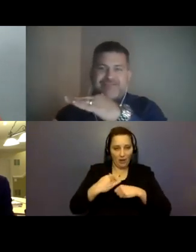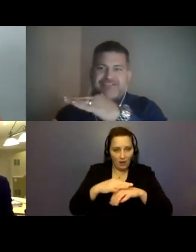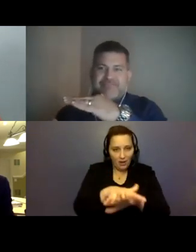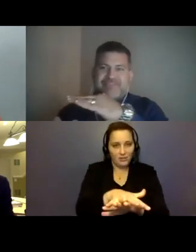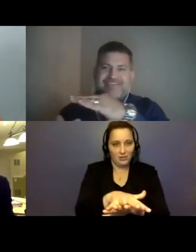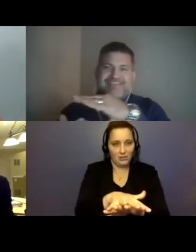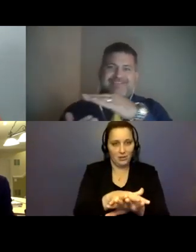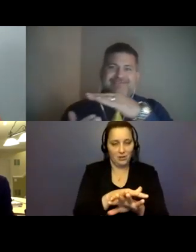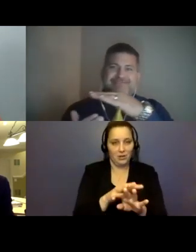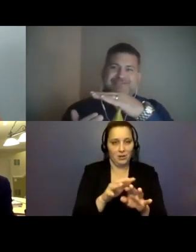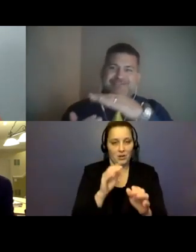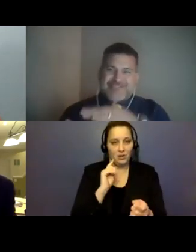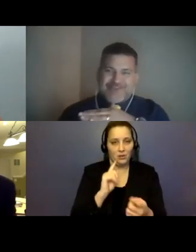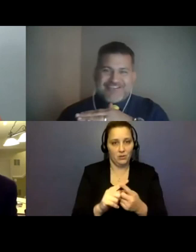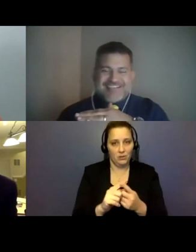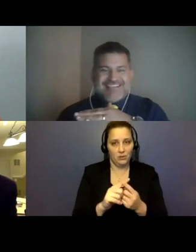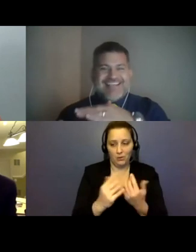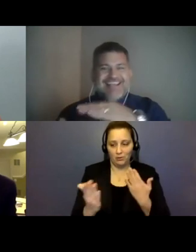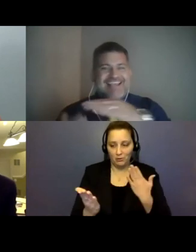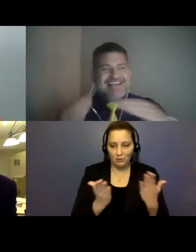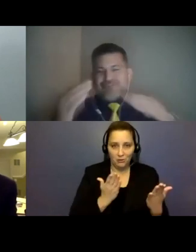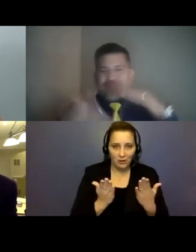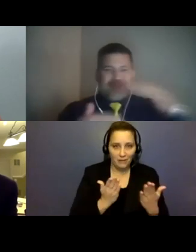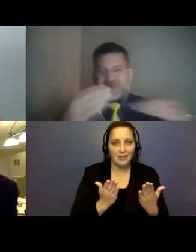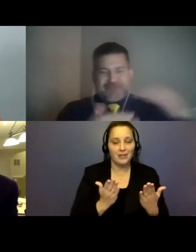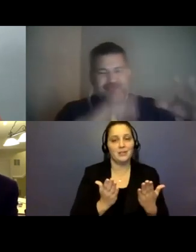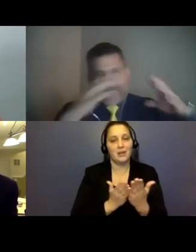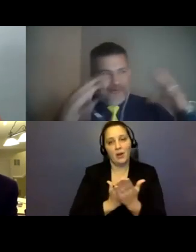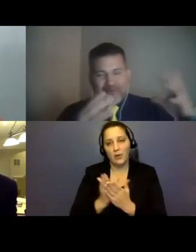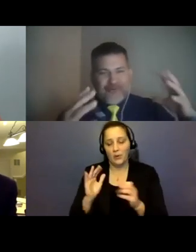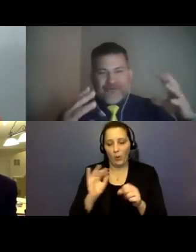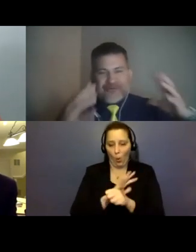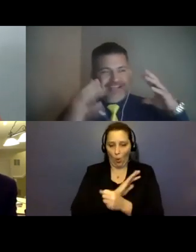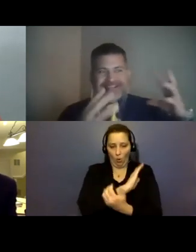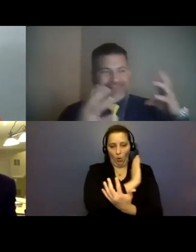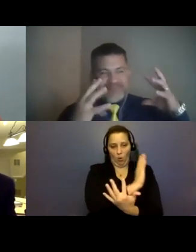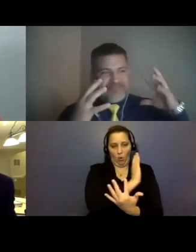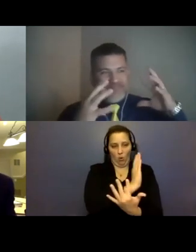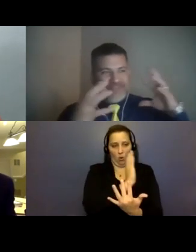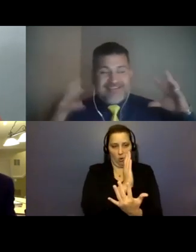themselves into the service, and through this whole